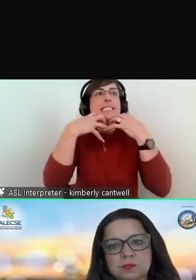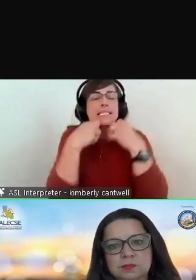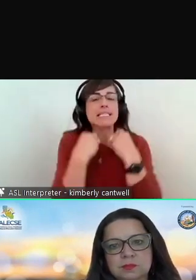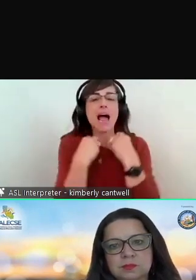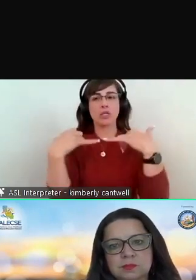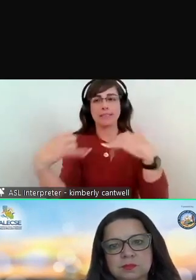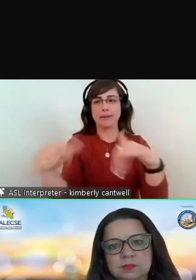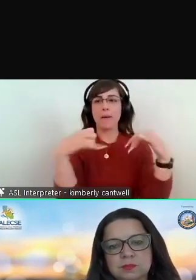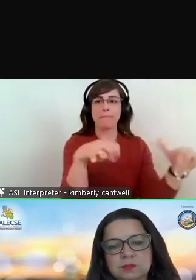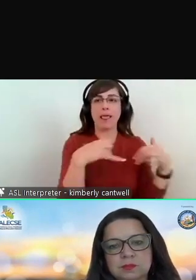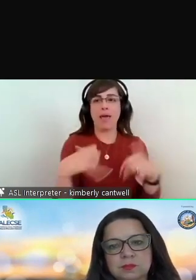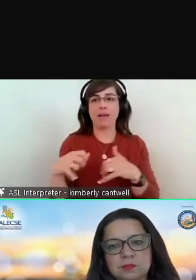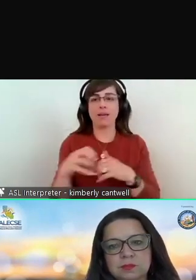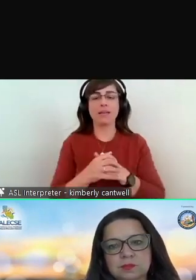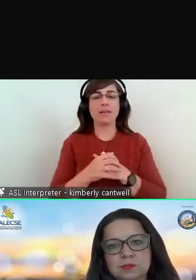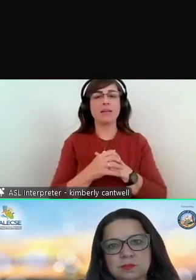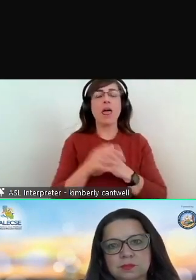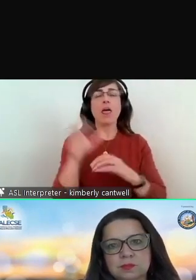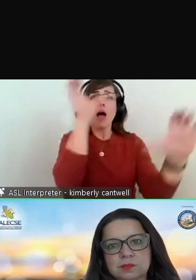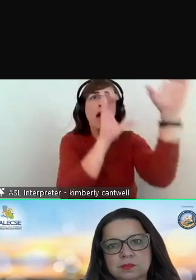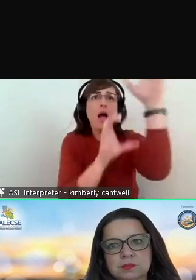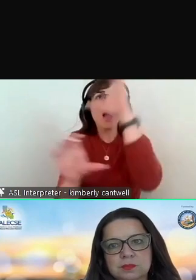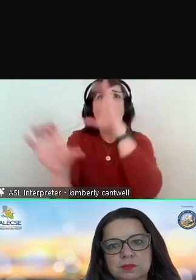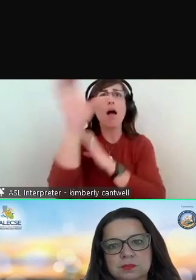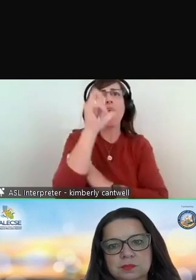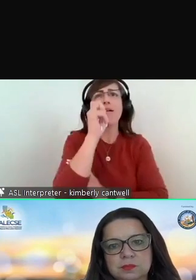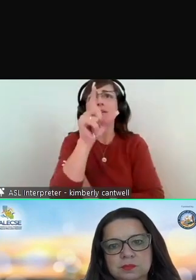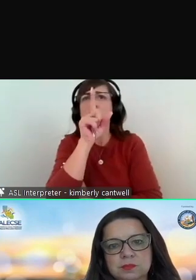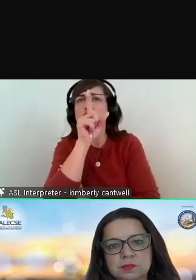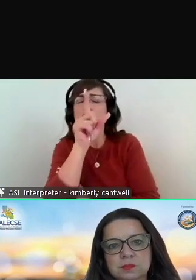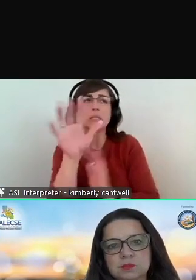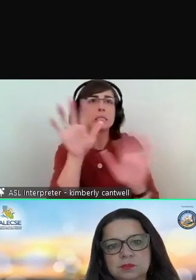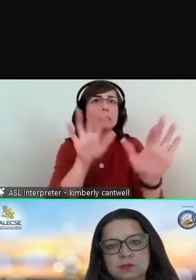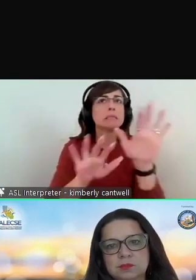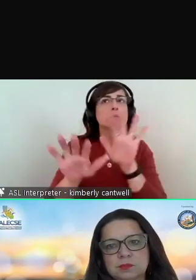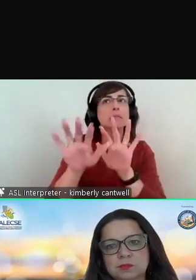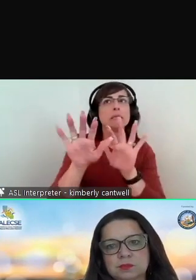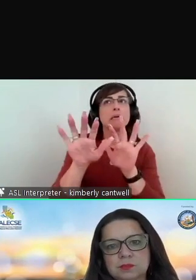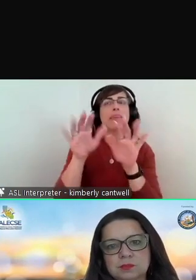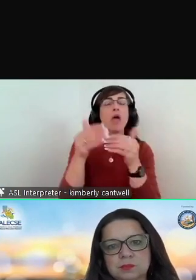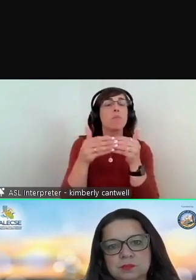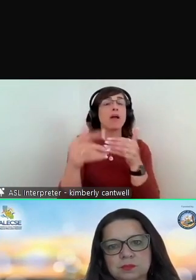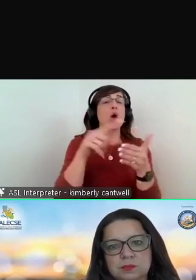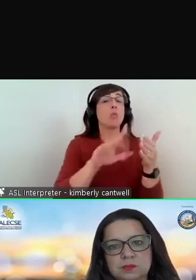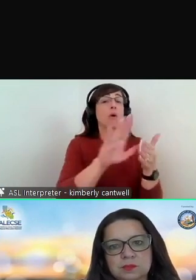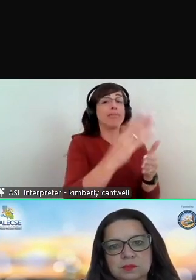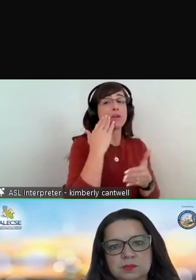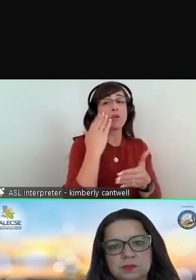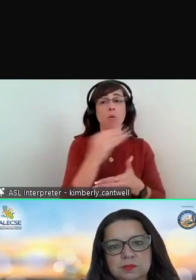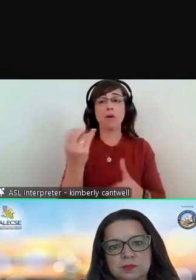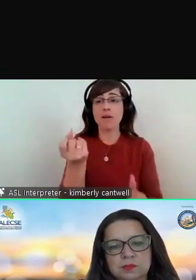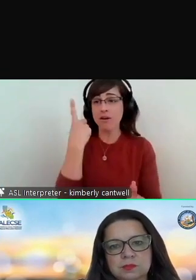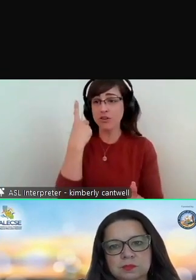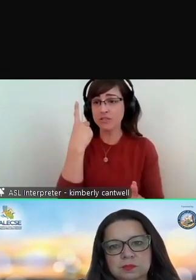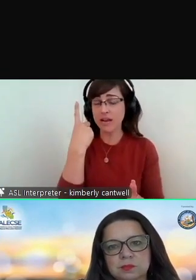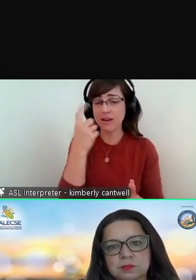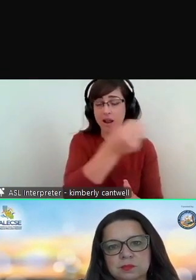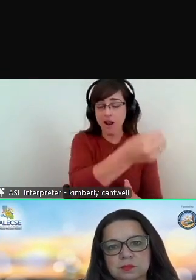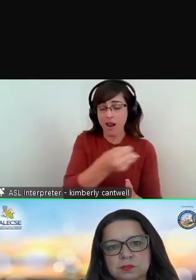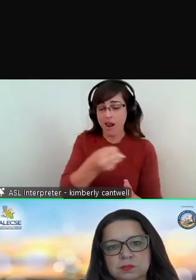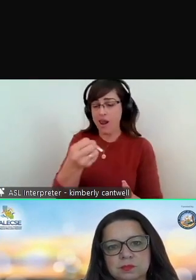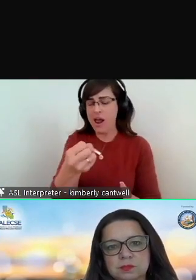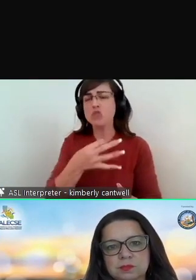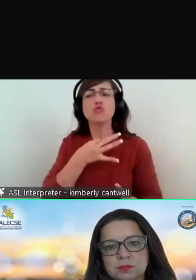to play. They're kind of exploring uncertainty. They're taking themselves beyond what they know and understand and into what